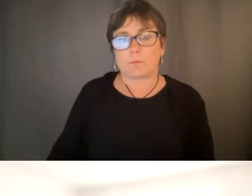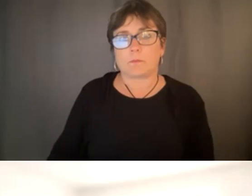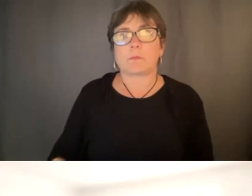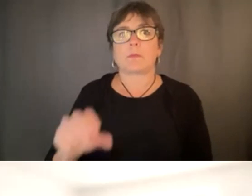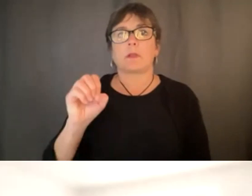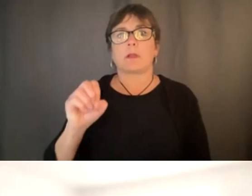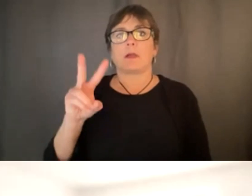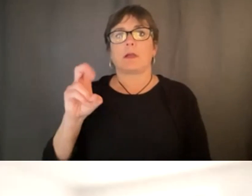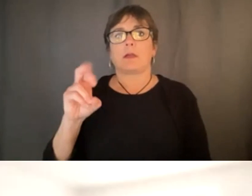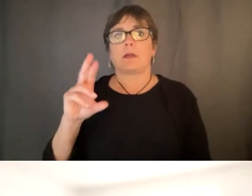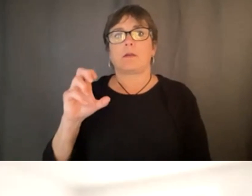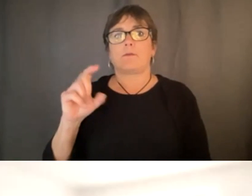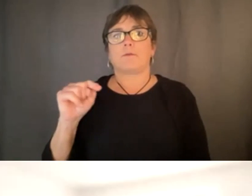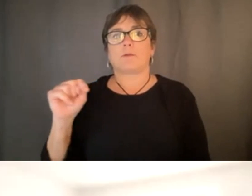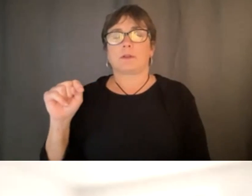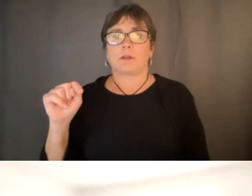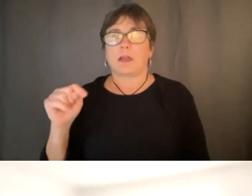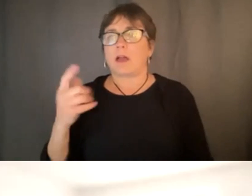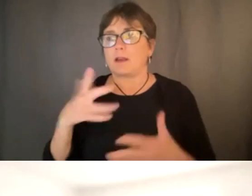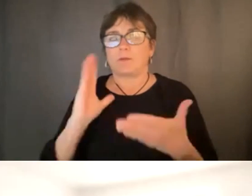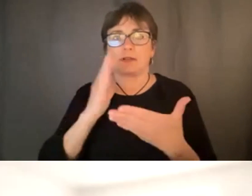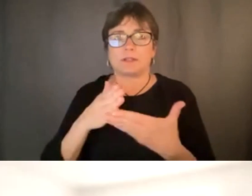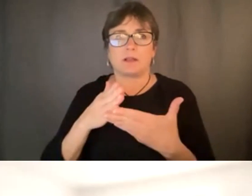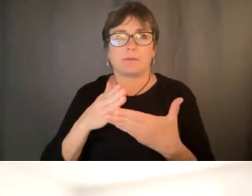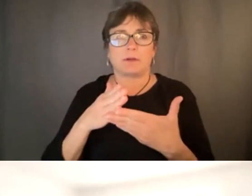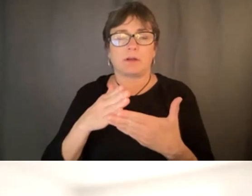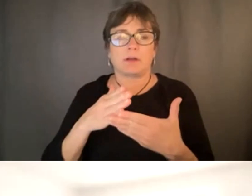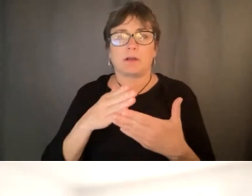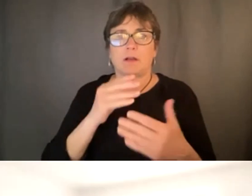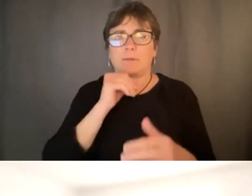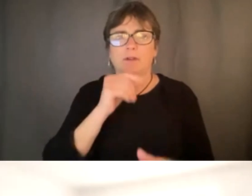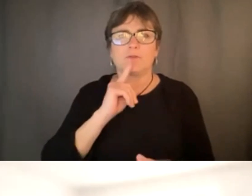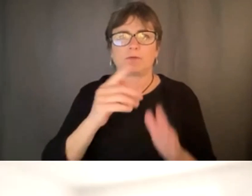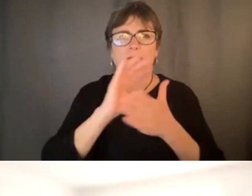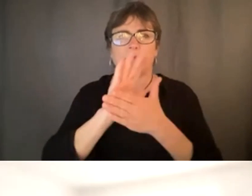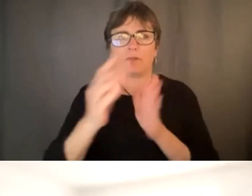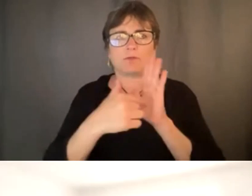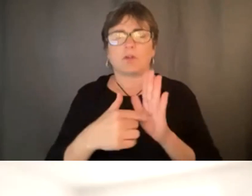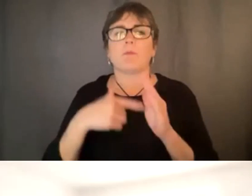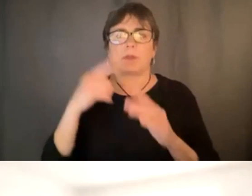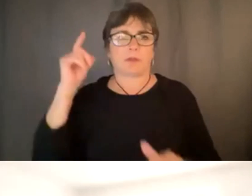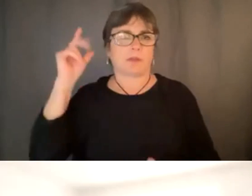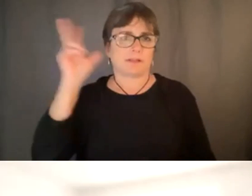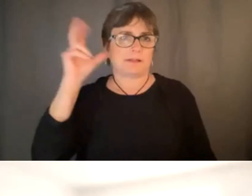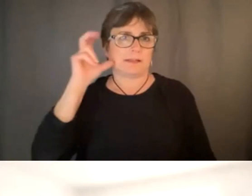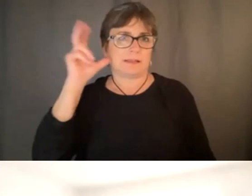I didn't want to stop it, Joes. I don't think the video came through, but the audio did. It worked.